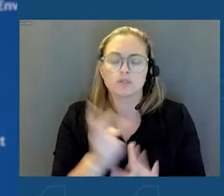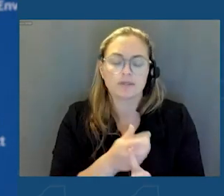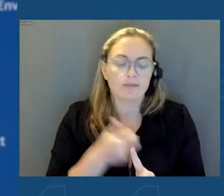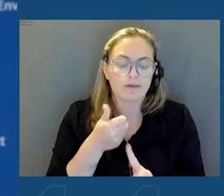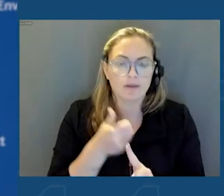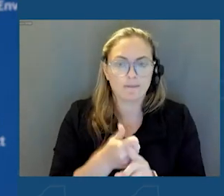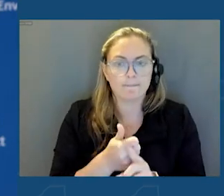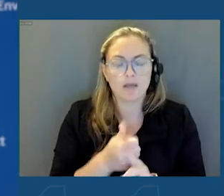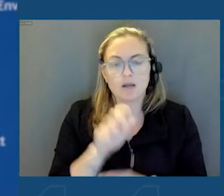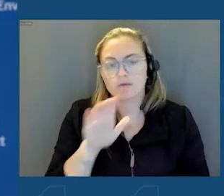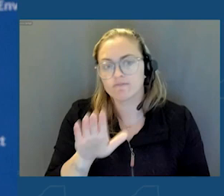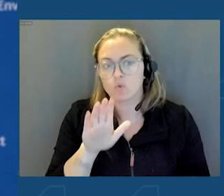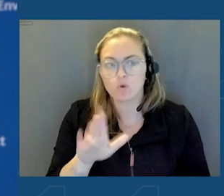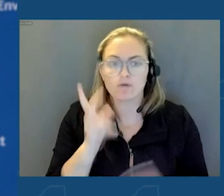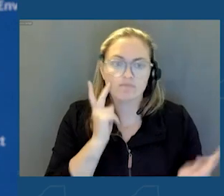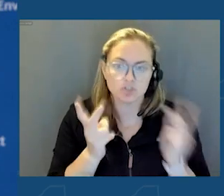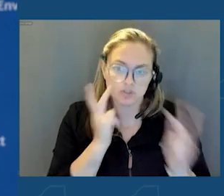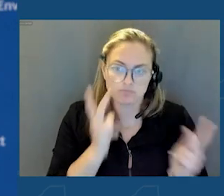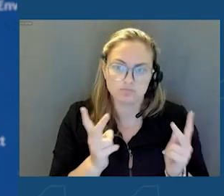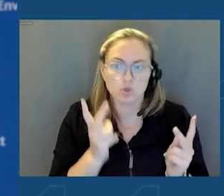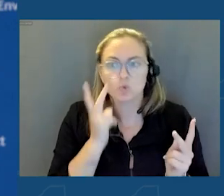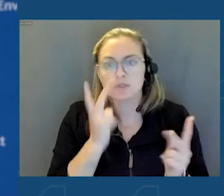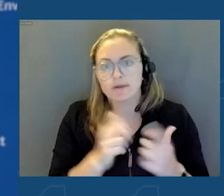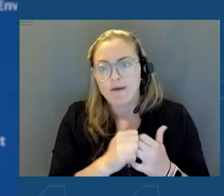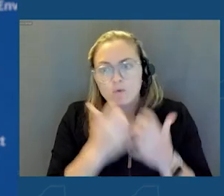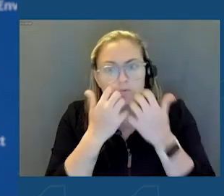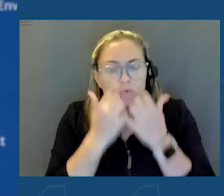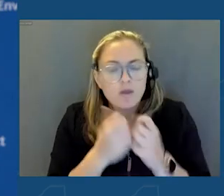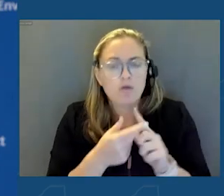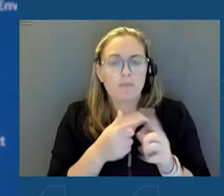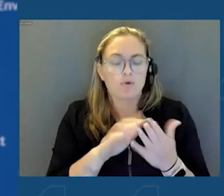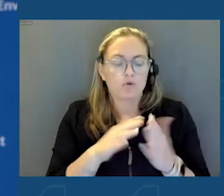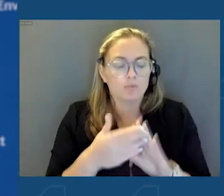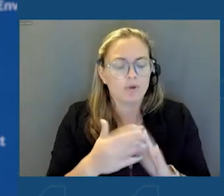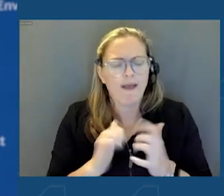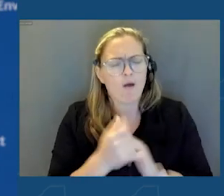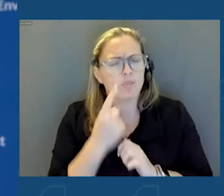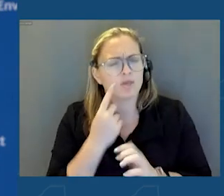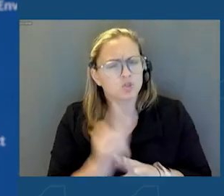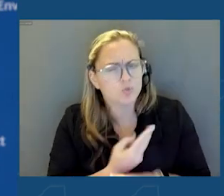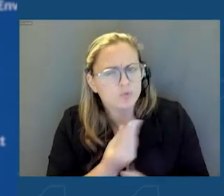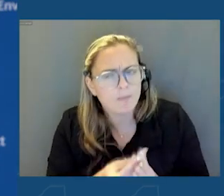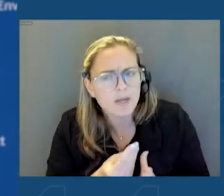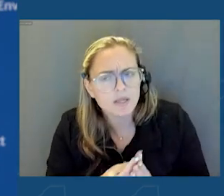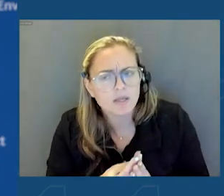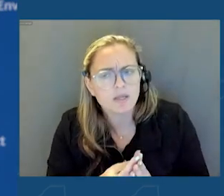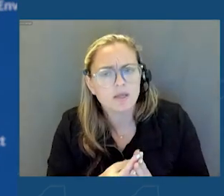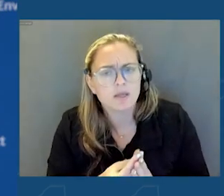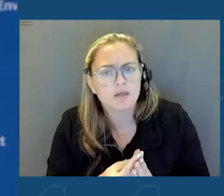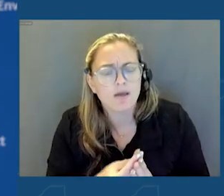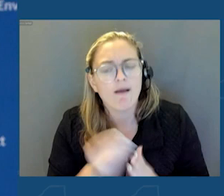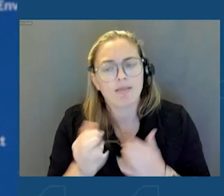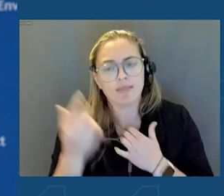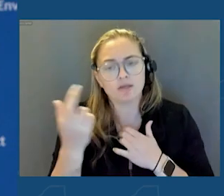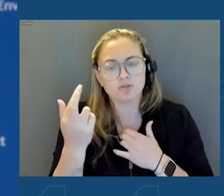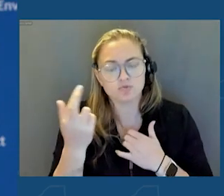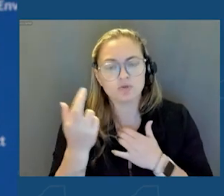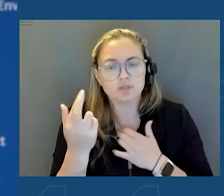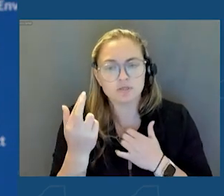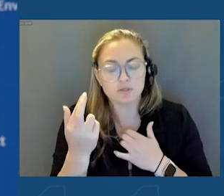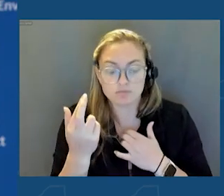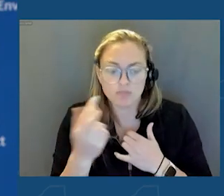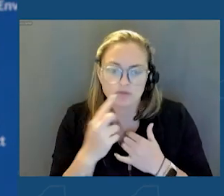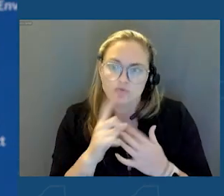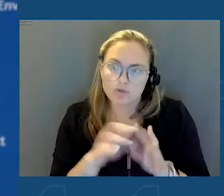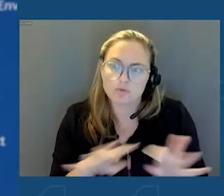your vision, how you care about the community, how you think we should be spending this money. And this is why this listening session is so important. I wanted to kick it